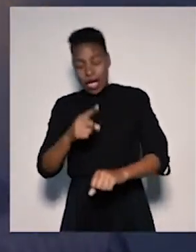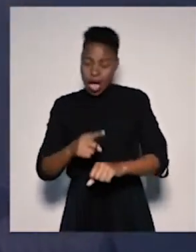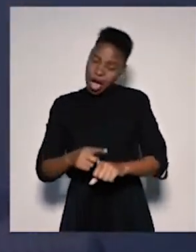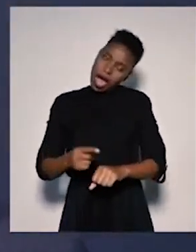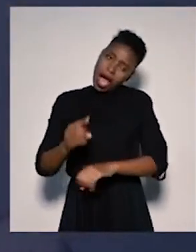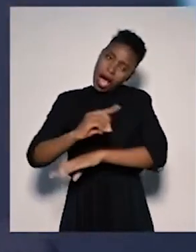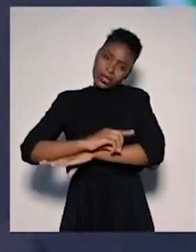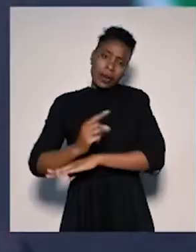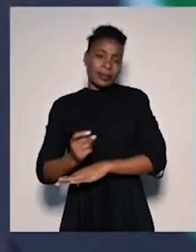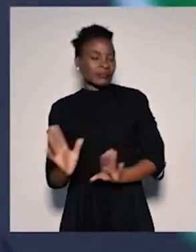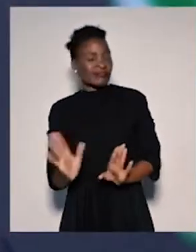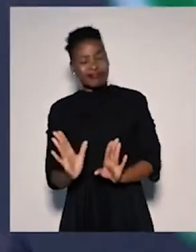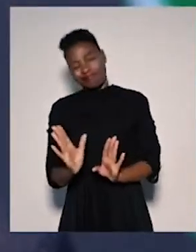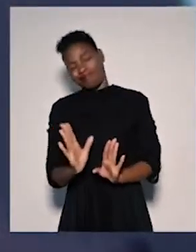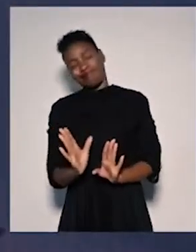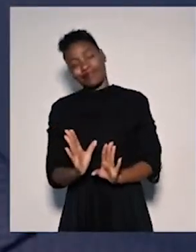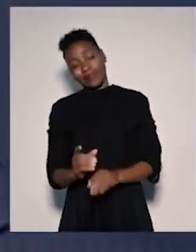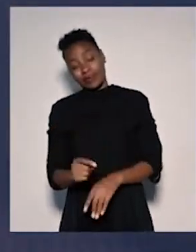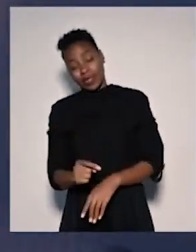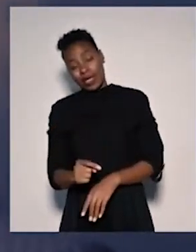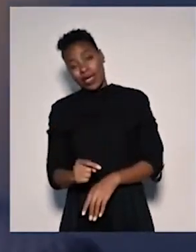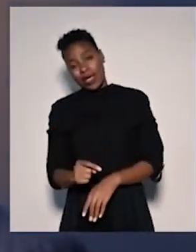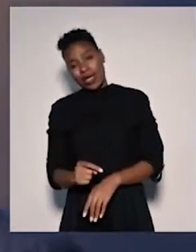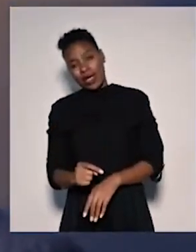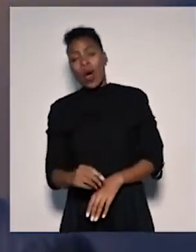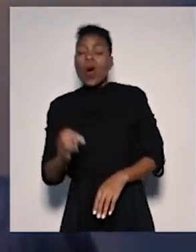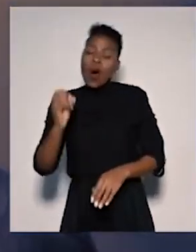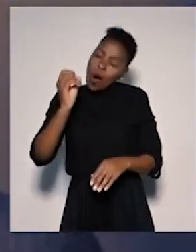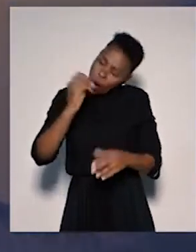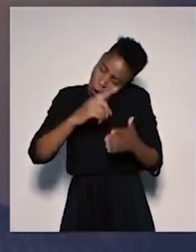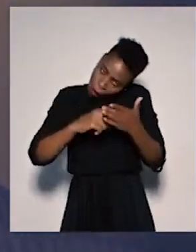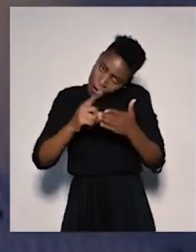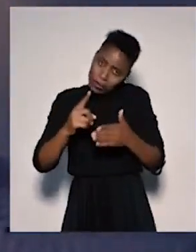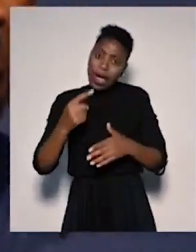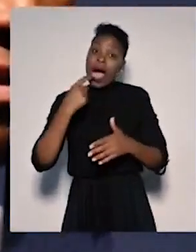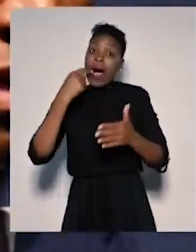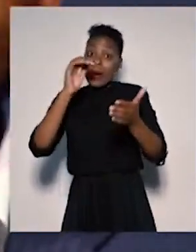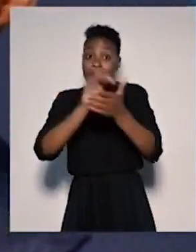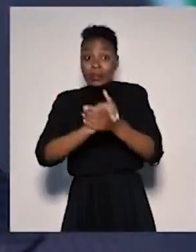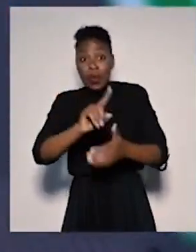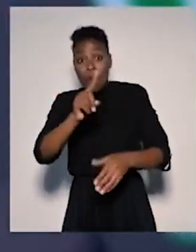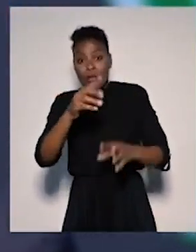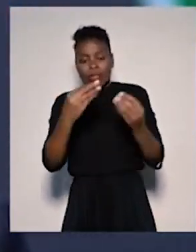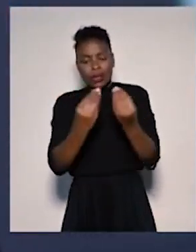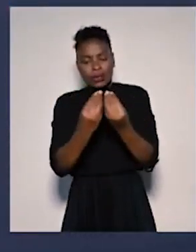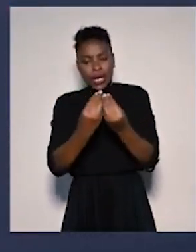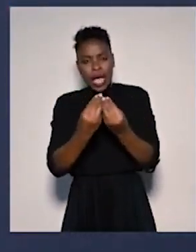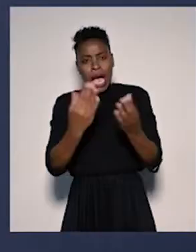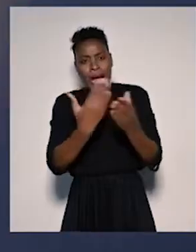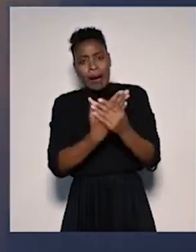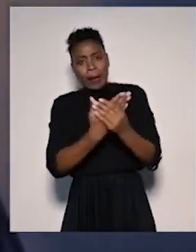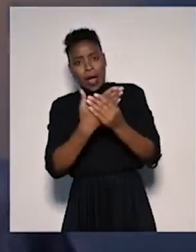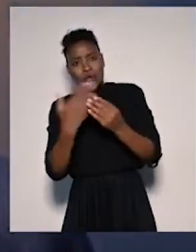I'm not going to do it. He said, all right, God, just promise me one thing. Let them come out of this